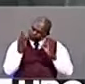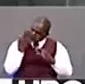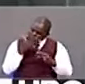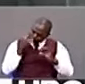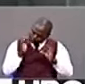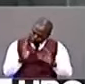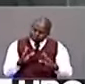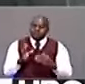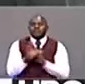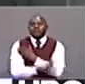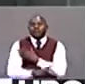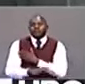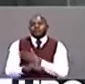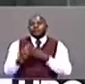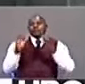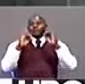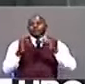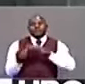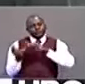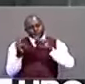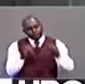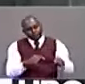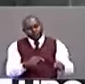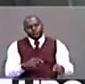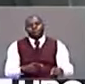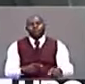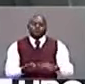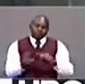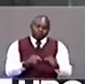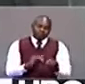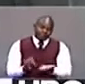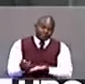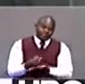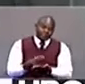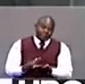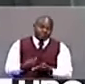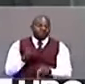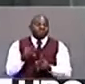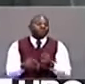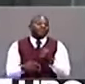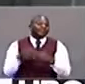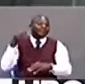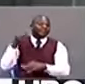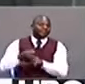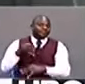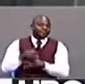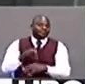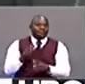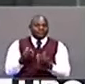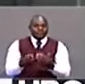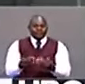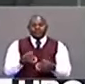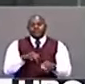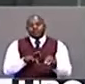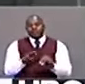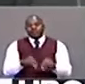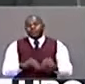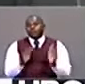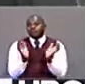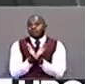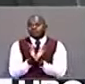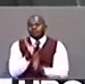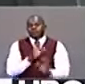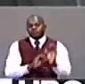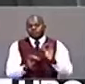Your president has been inviting us to come and invest, but you have crooks in this country. Because his manager was arrested for